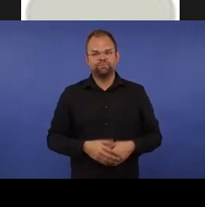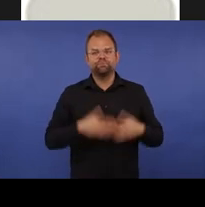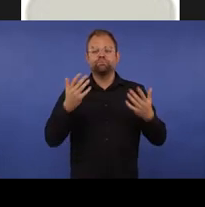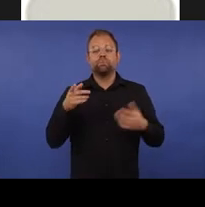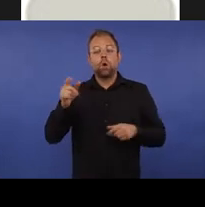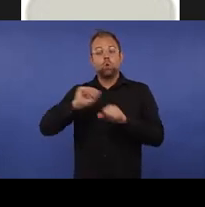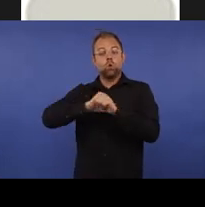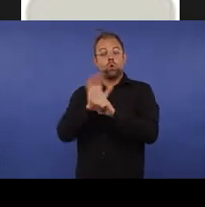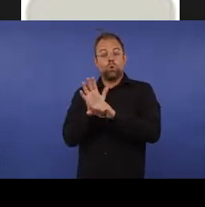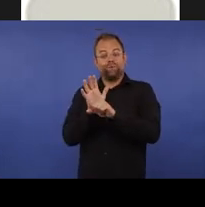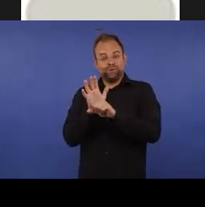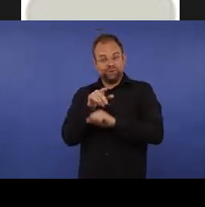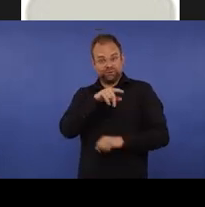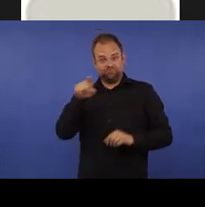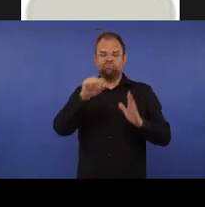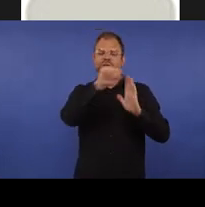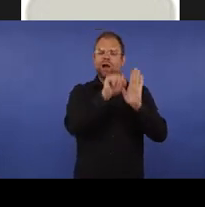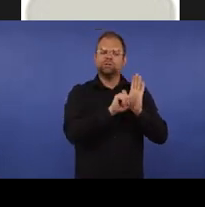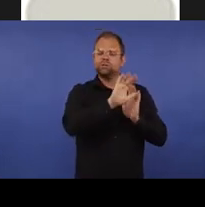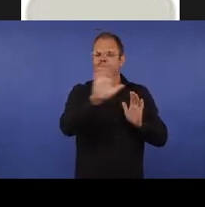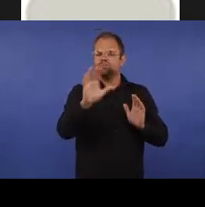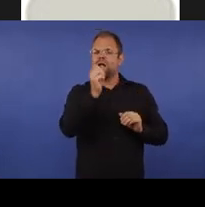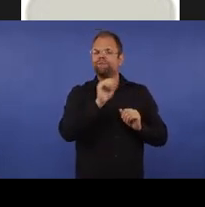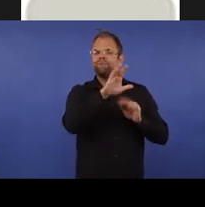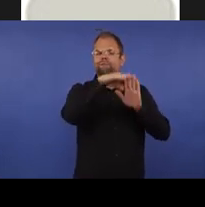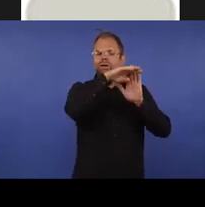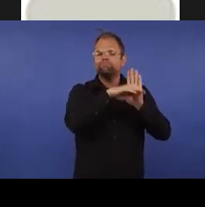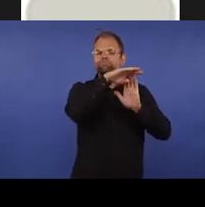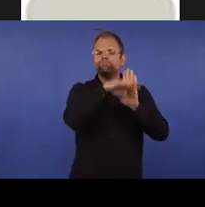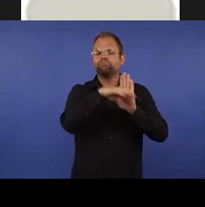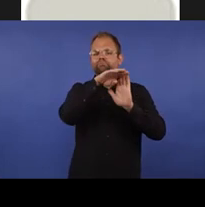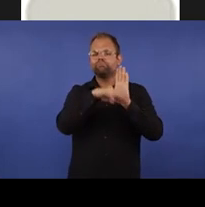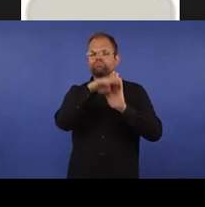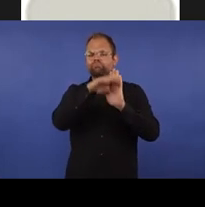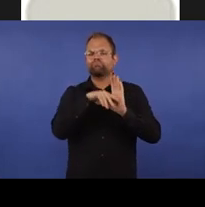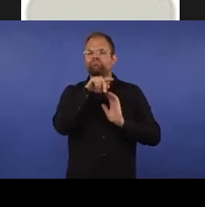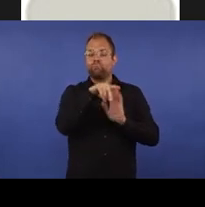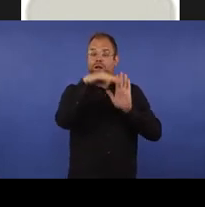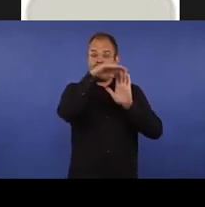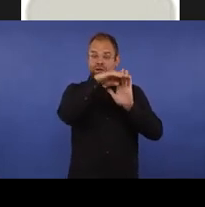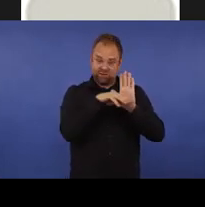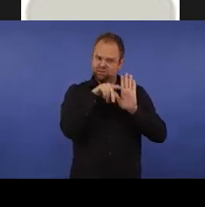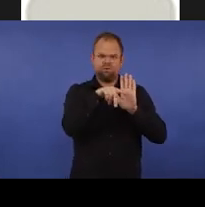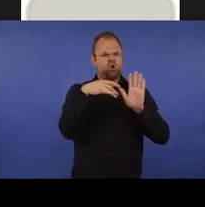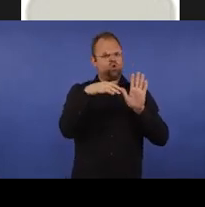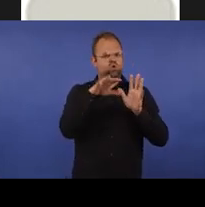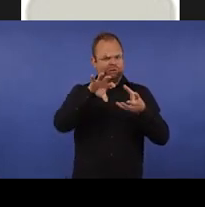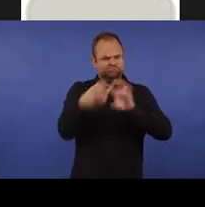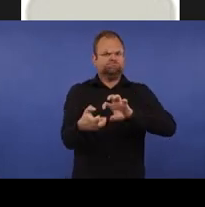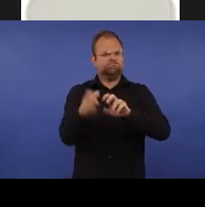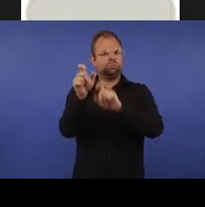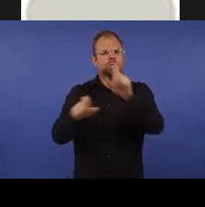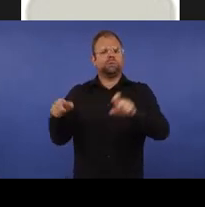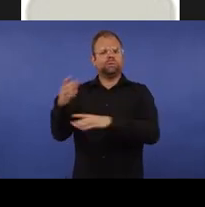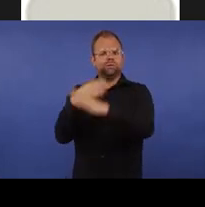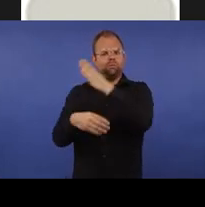they should do for the pandemic. The United States is built on both the federal and state regulations, so it's